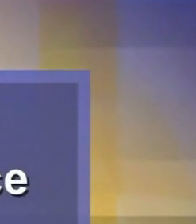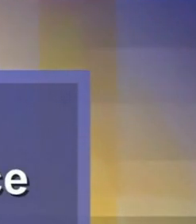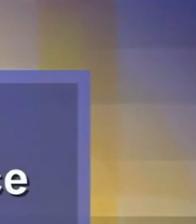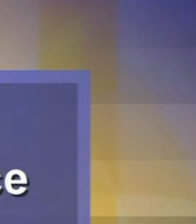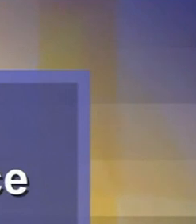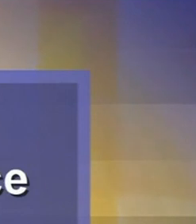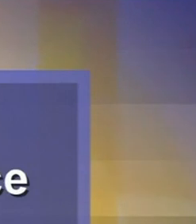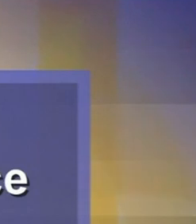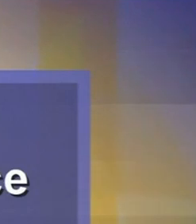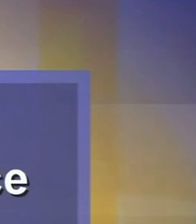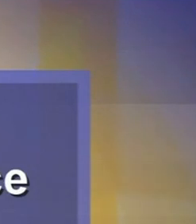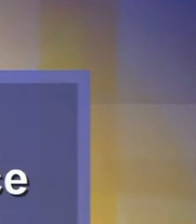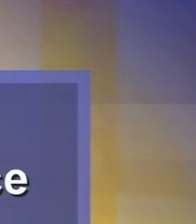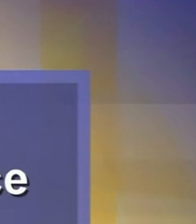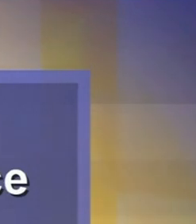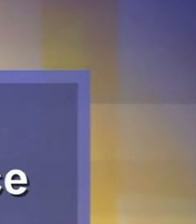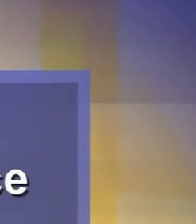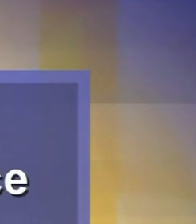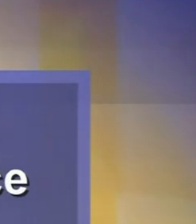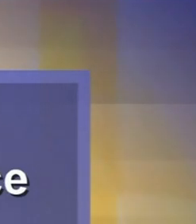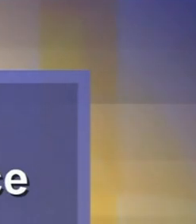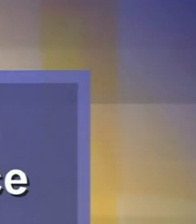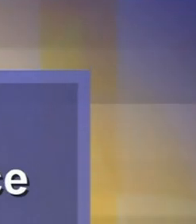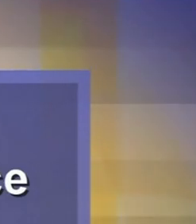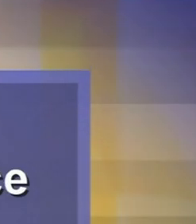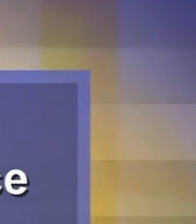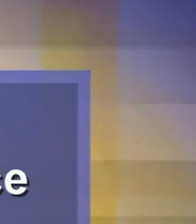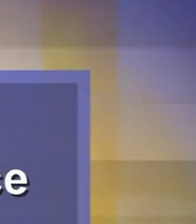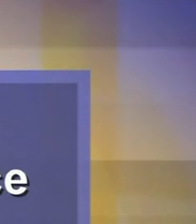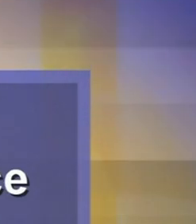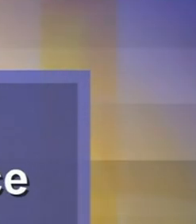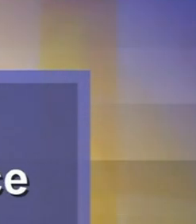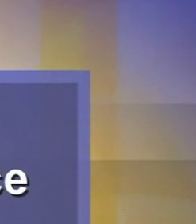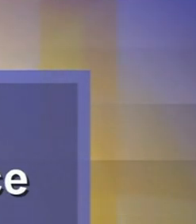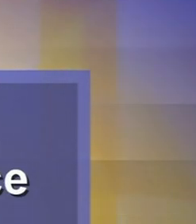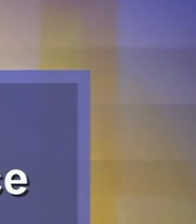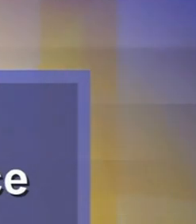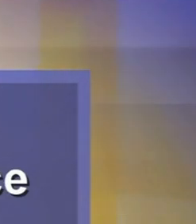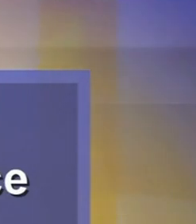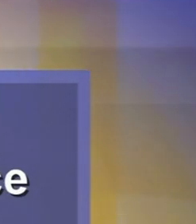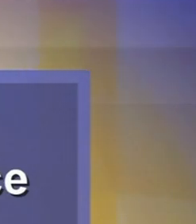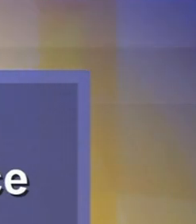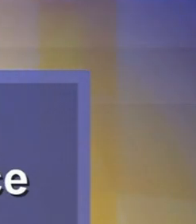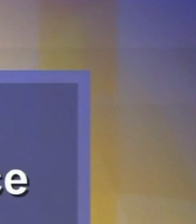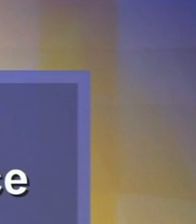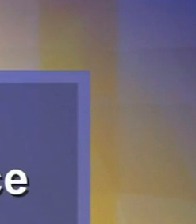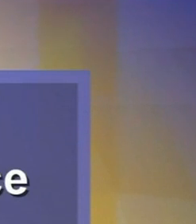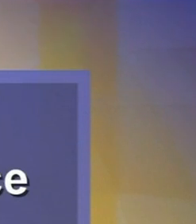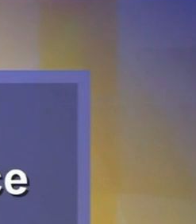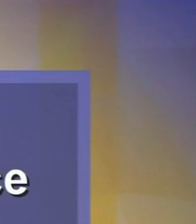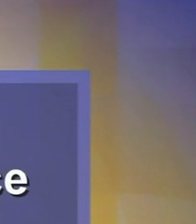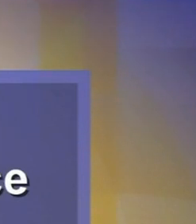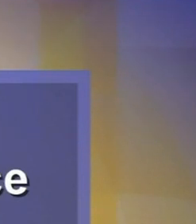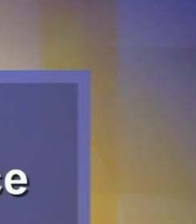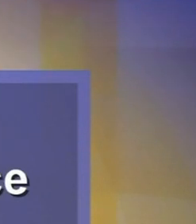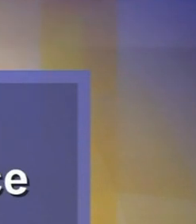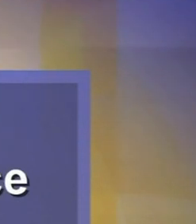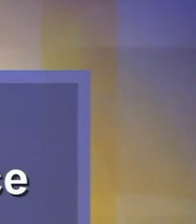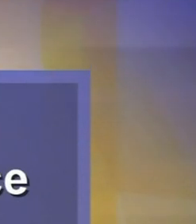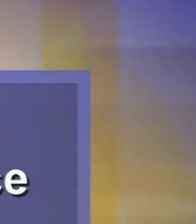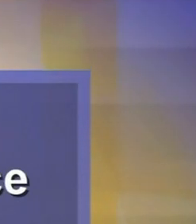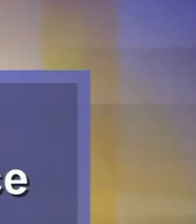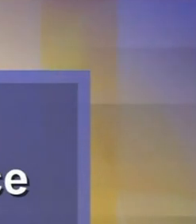barber shops and beauty shops can't open until Memorial Day. But they said some of these long-haired dogs are really getting in bad shape